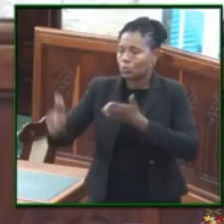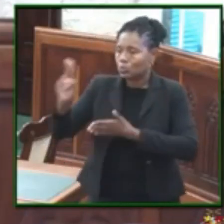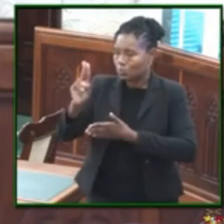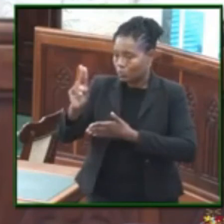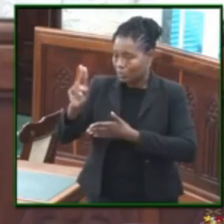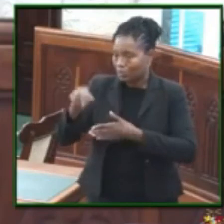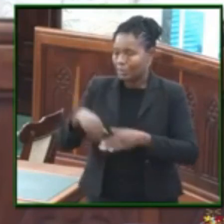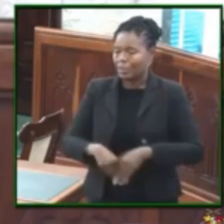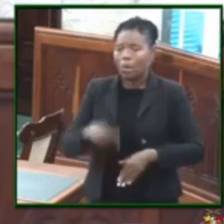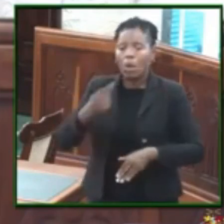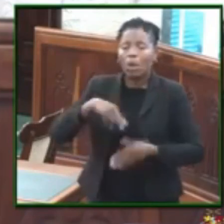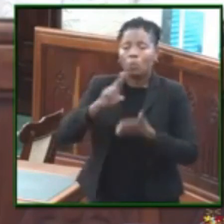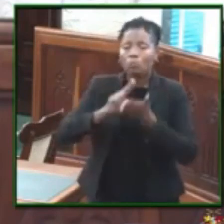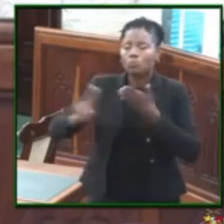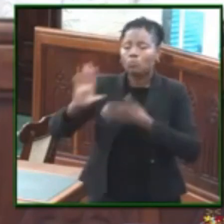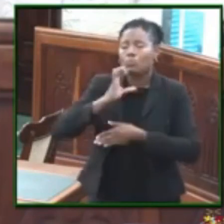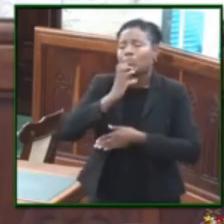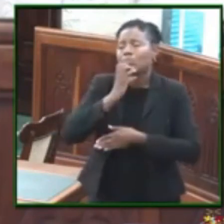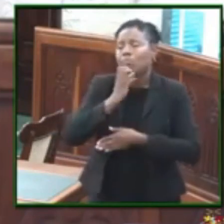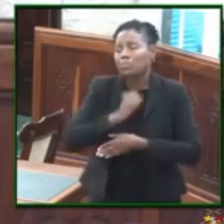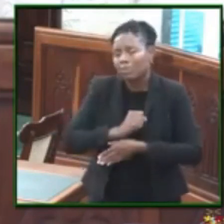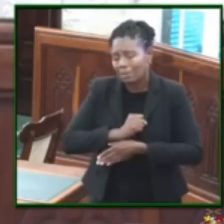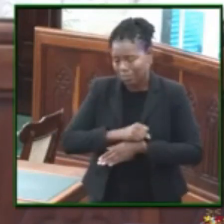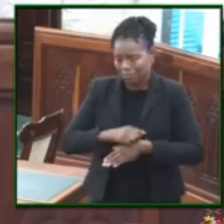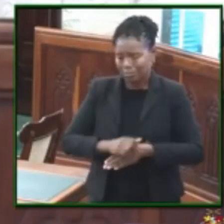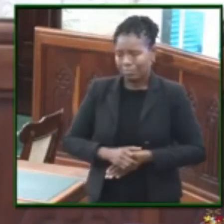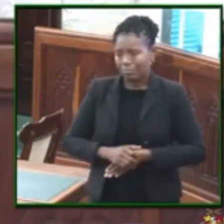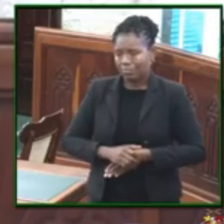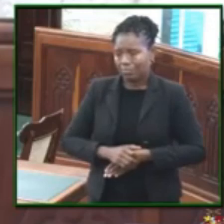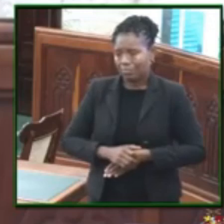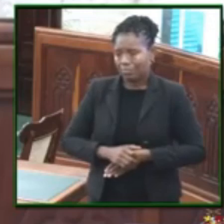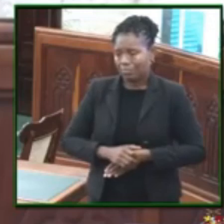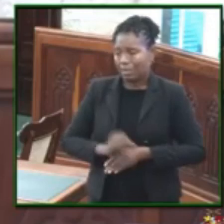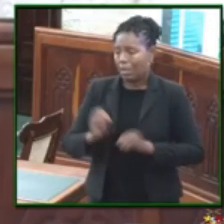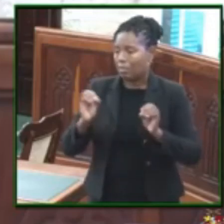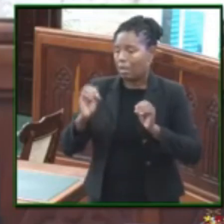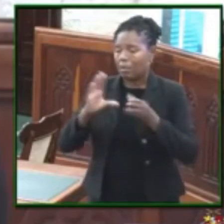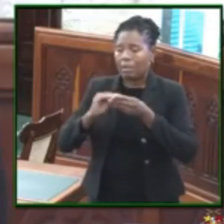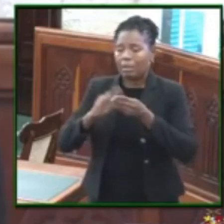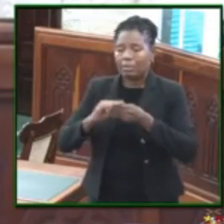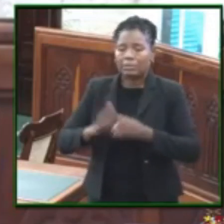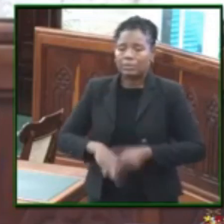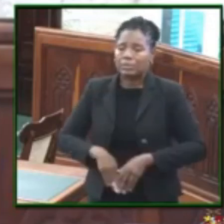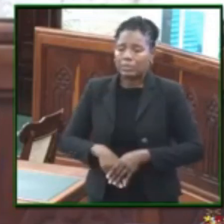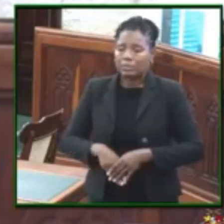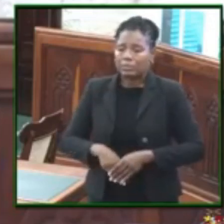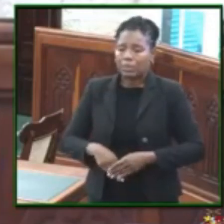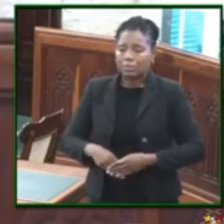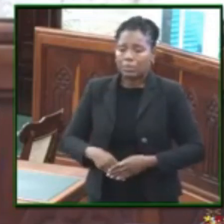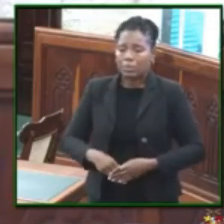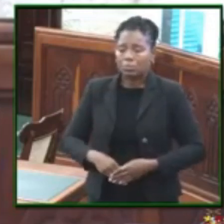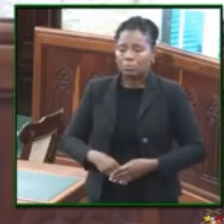Indies, our beloved University of the West Indies. None of us in here can challenge her.